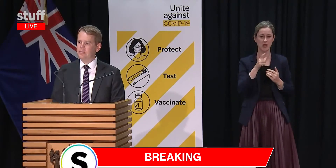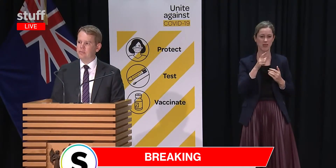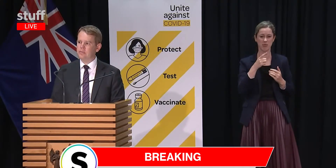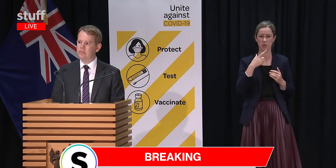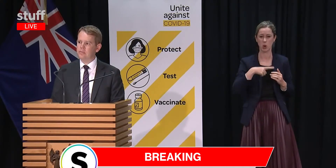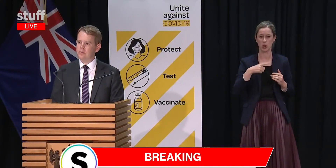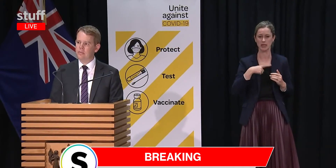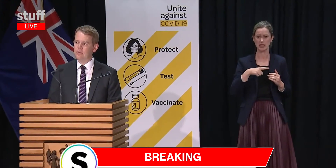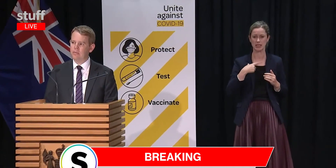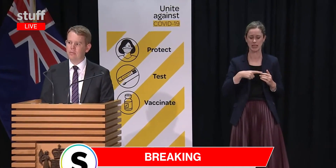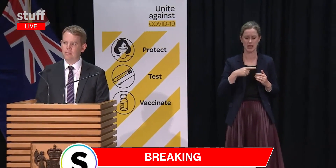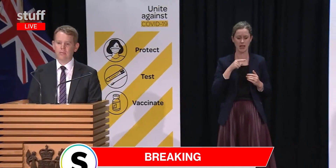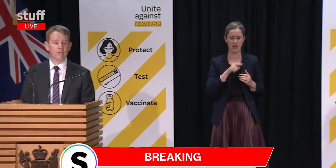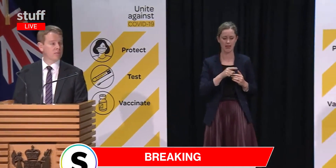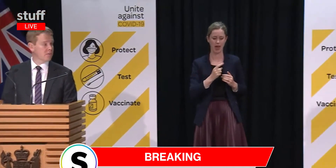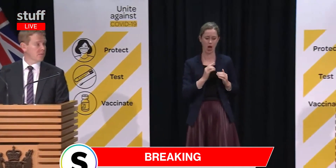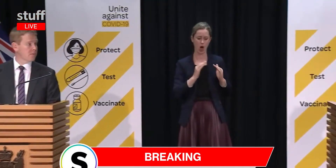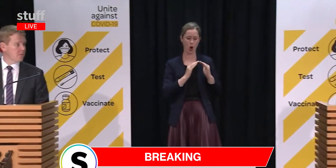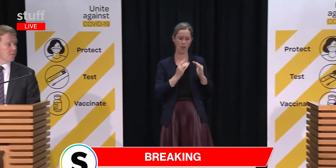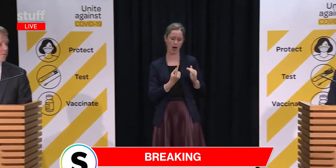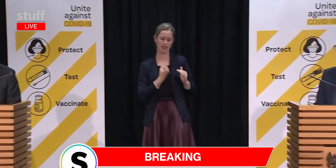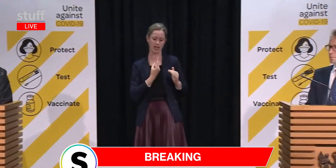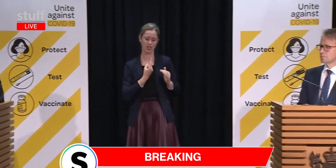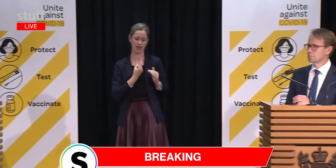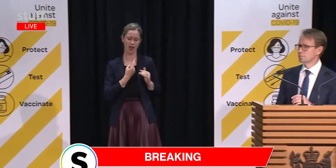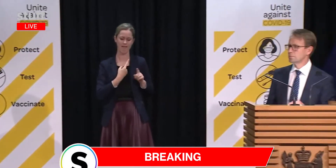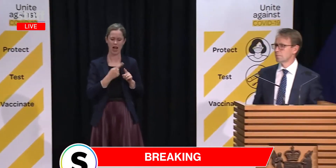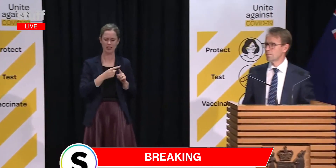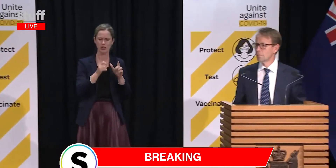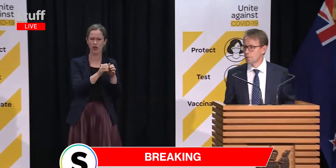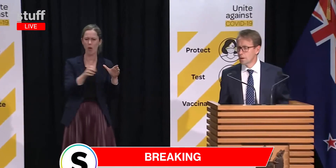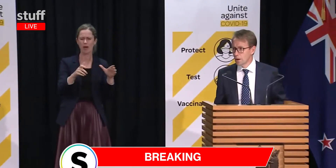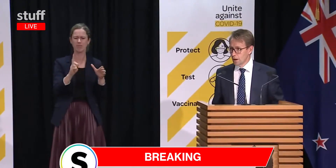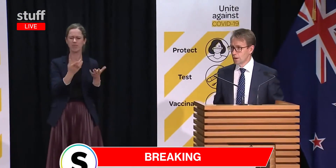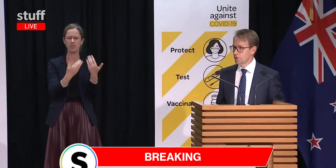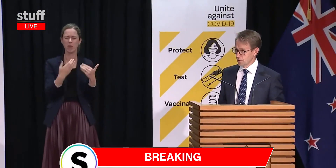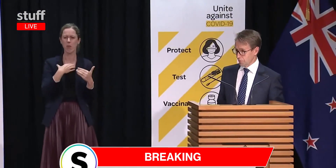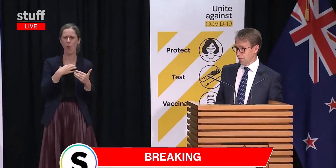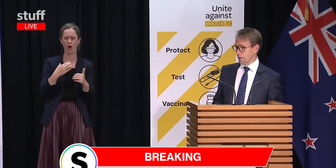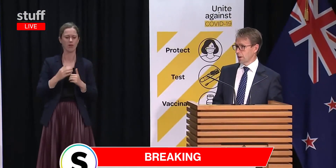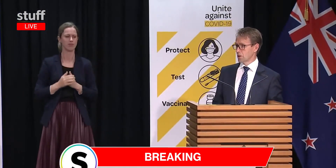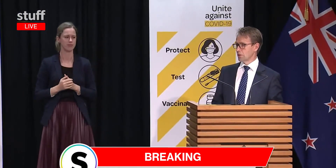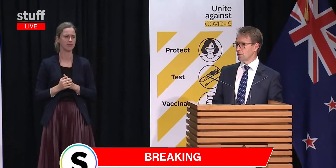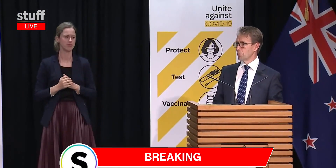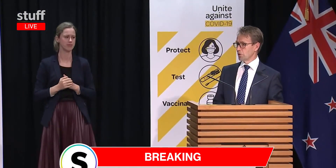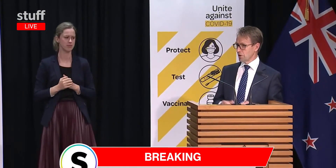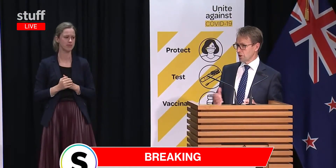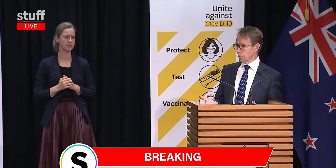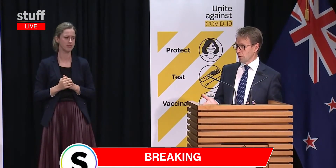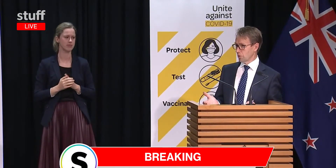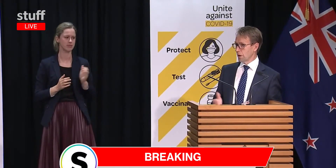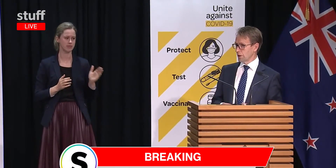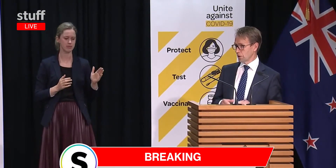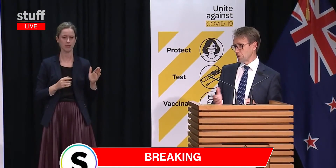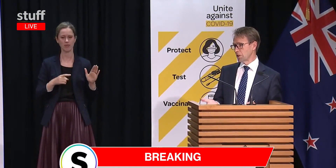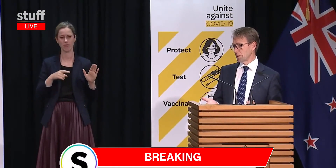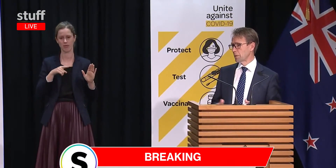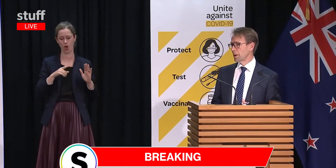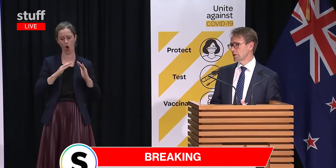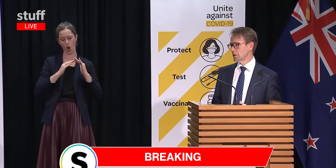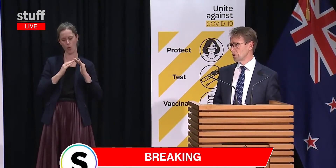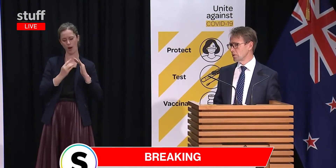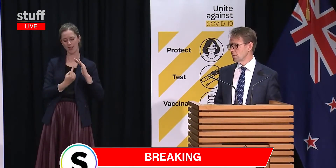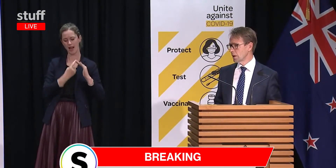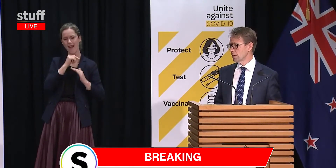how much you're progressing that self-isolation, or, I mean, what is that reflective exactly? It does reflect, actually, we're progressing the model and